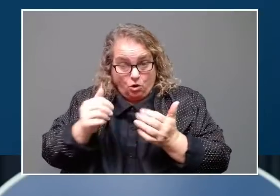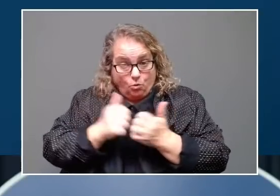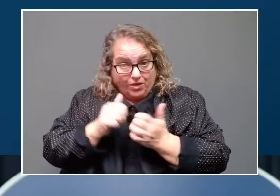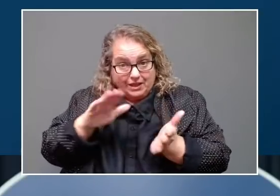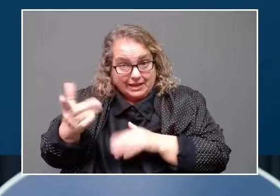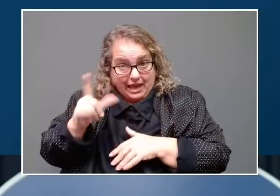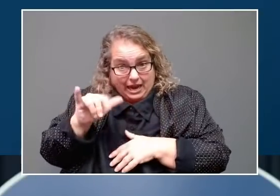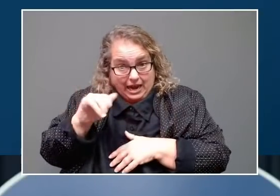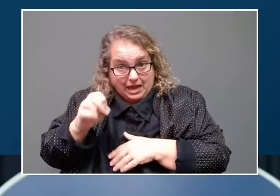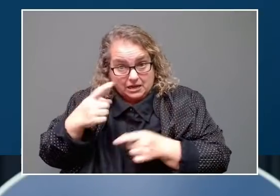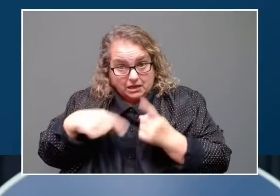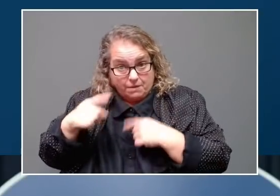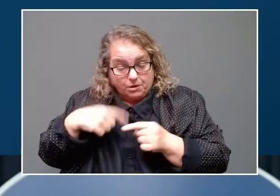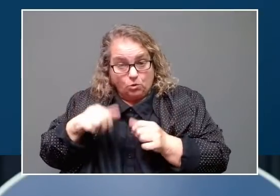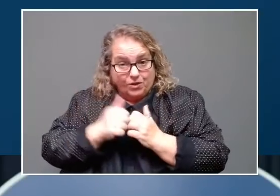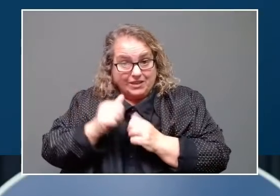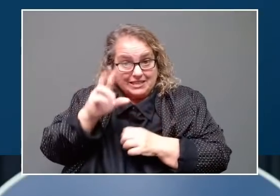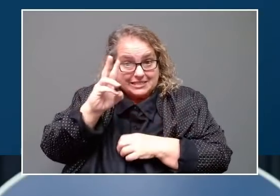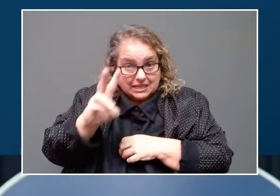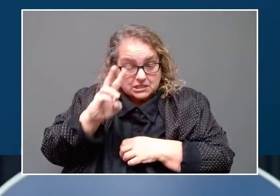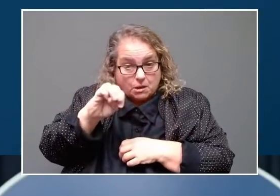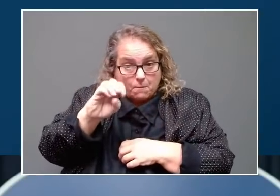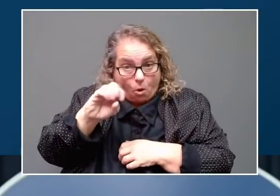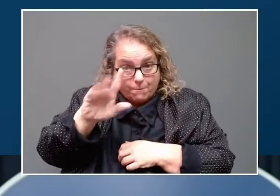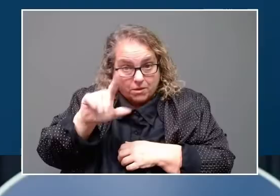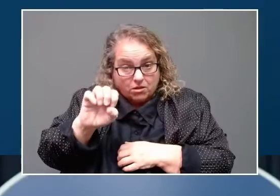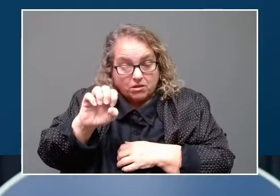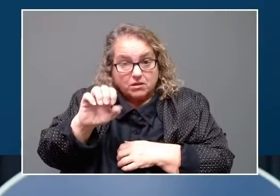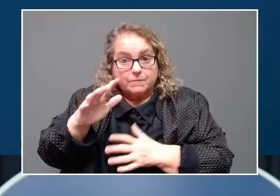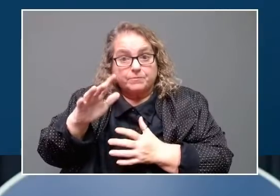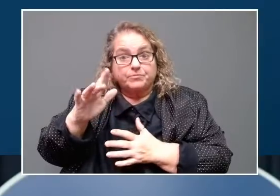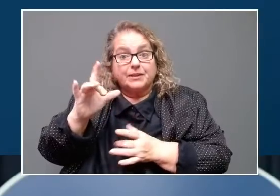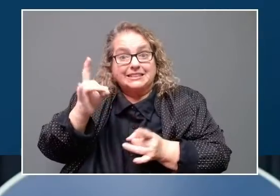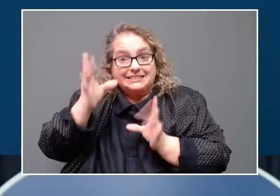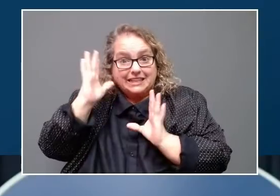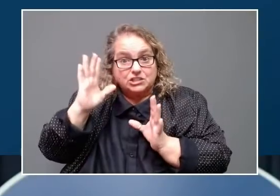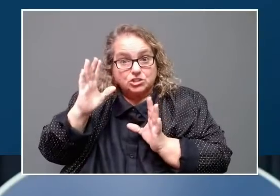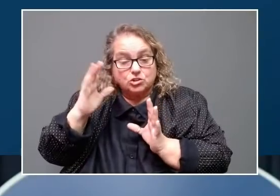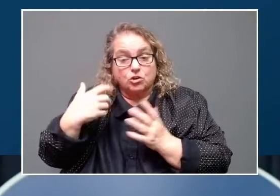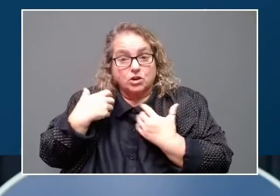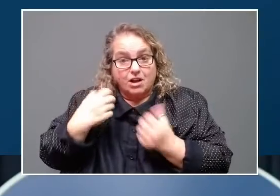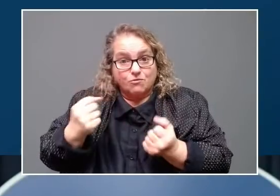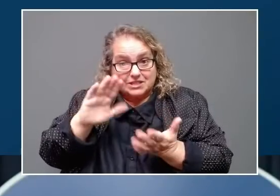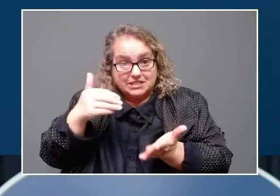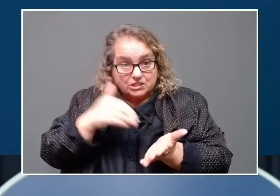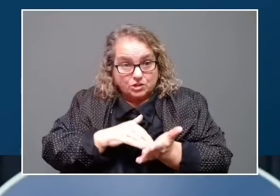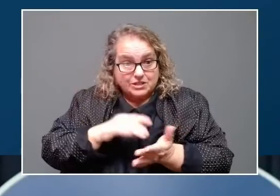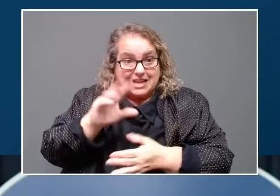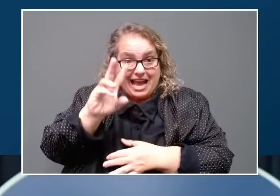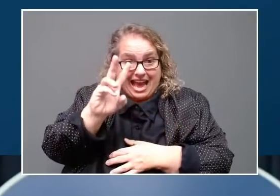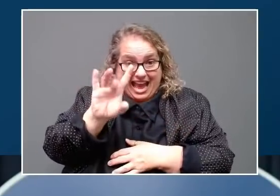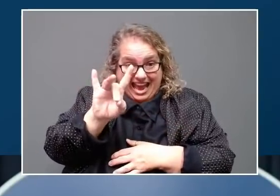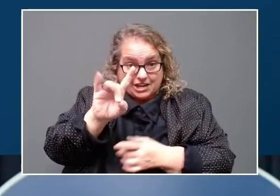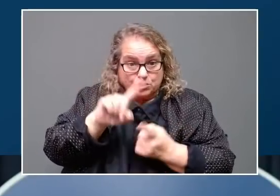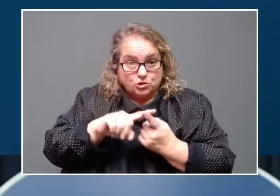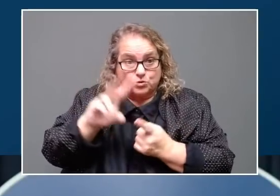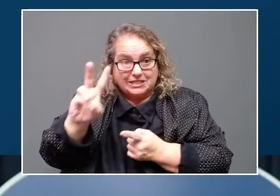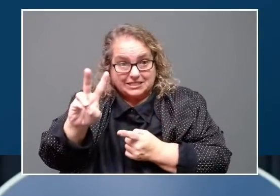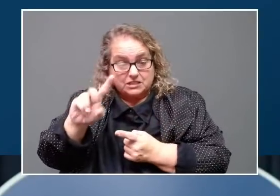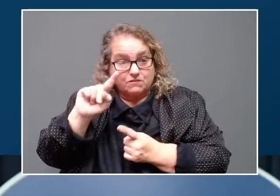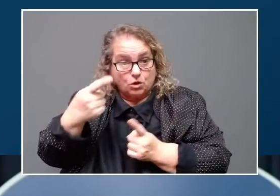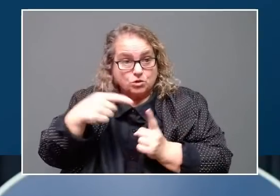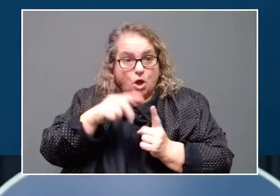for 6 mobile disaster recovery centers. They each run from 8 a.m. to 6 p.m. local time. First, in Ohio